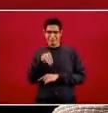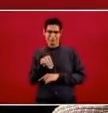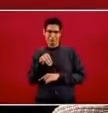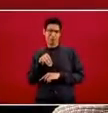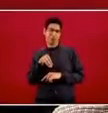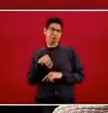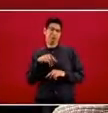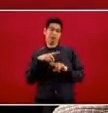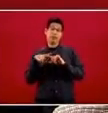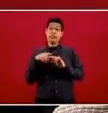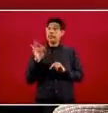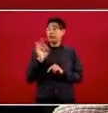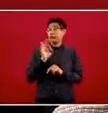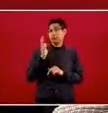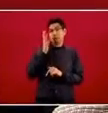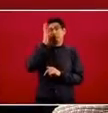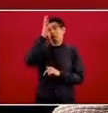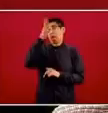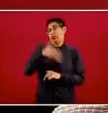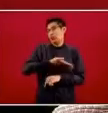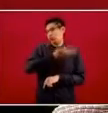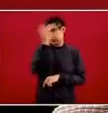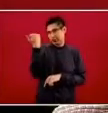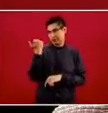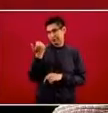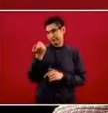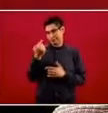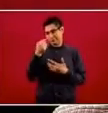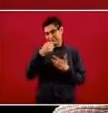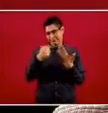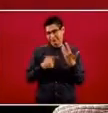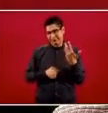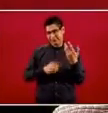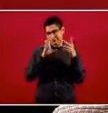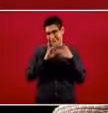for such things. For example,